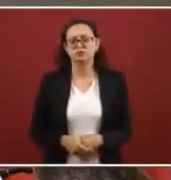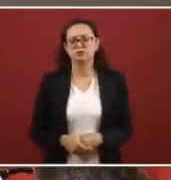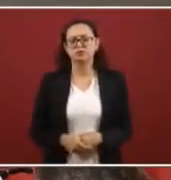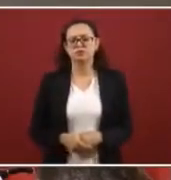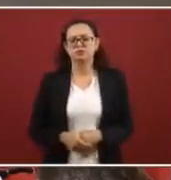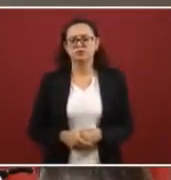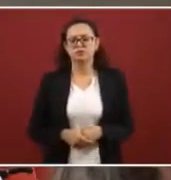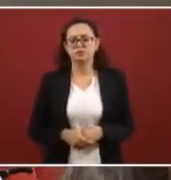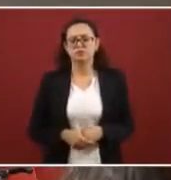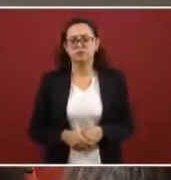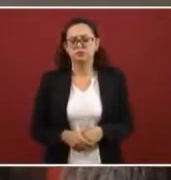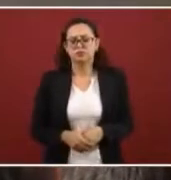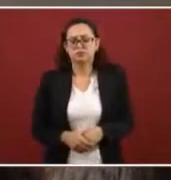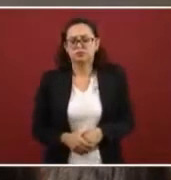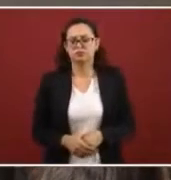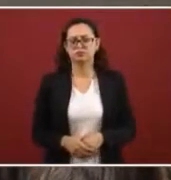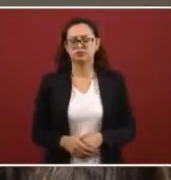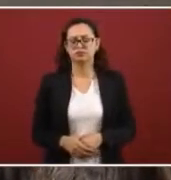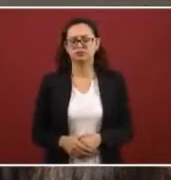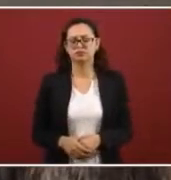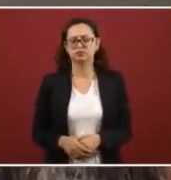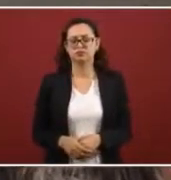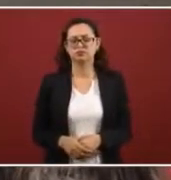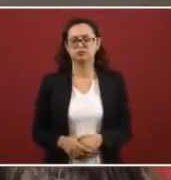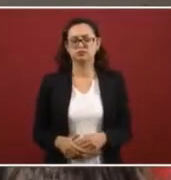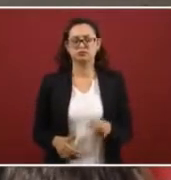Voy a contestar una, que las otras